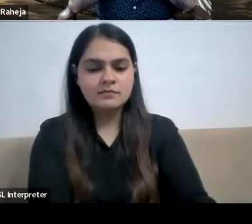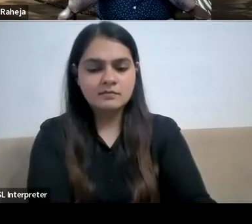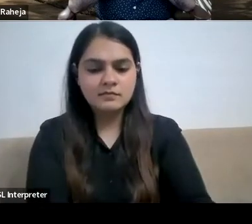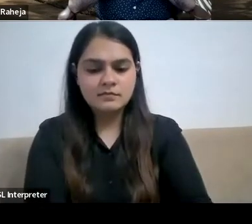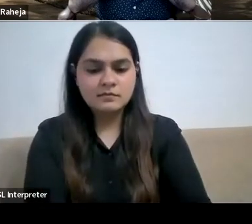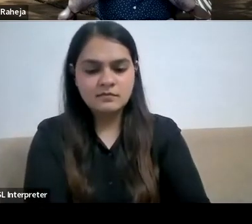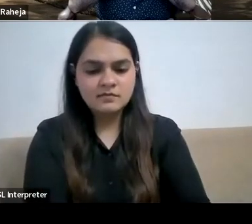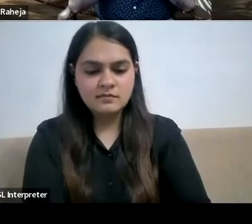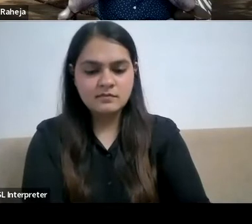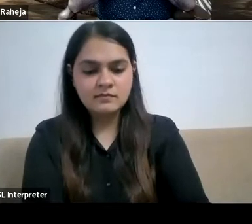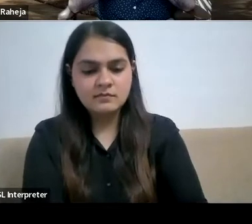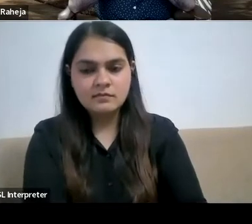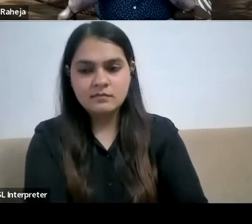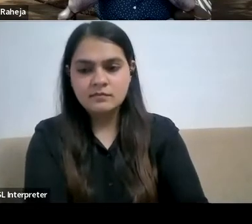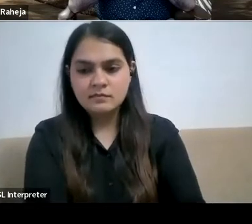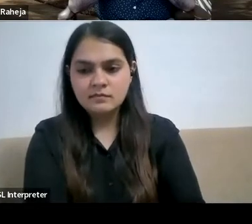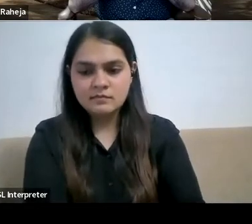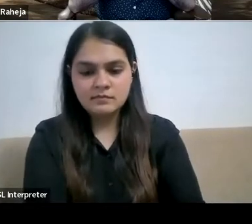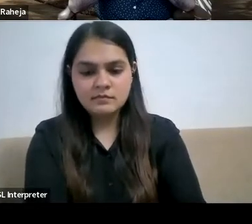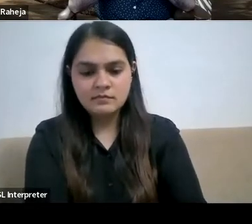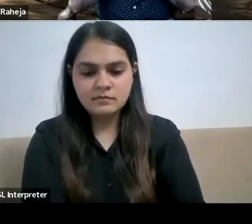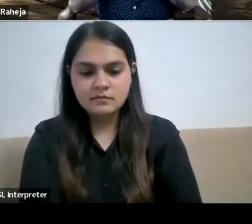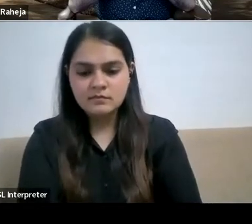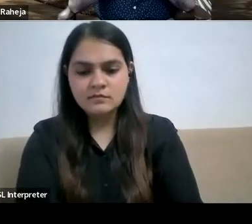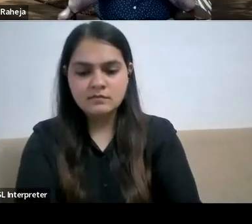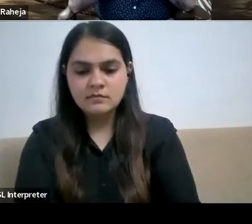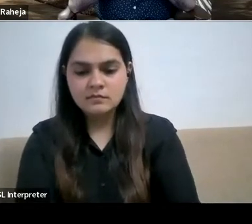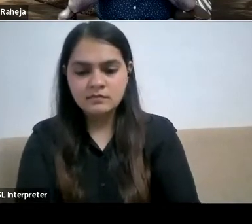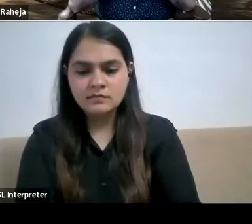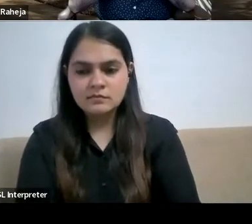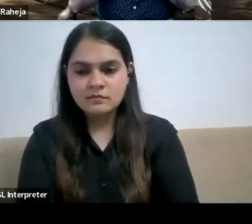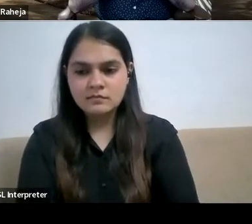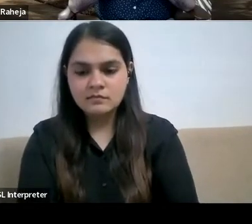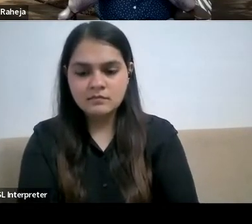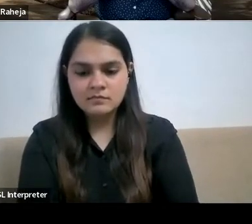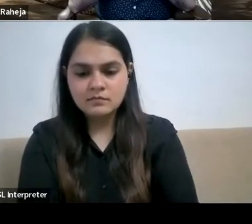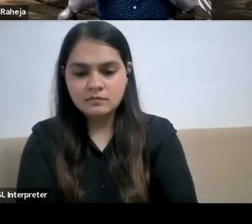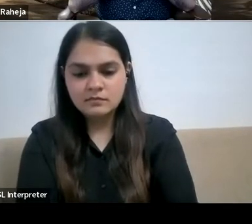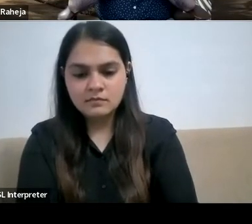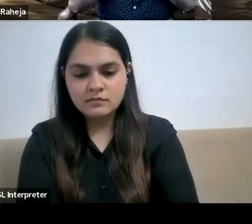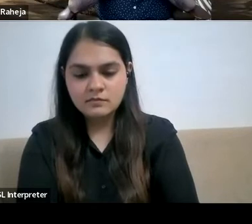city. So having a space like a ground,